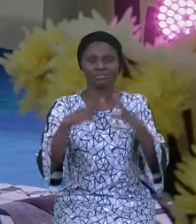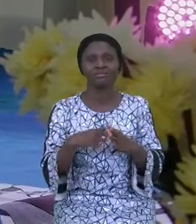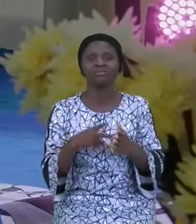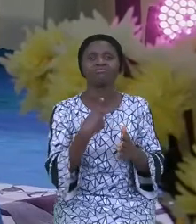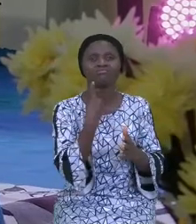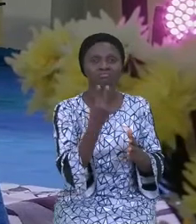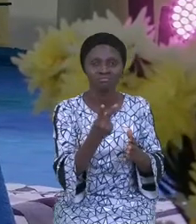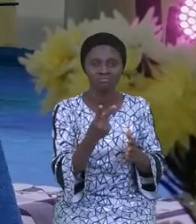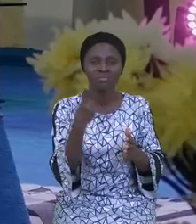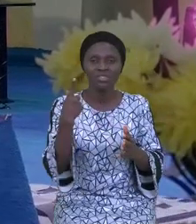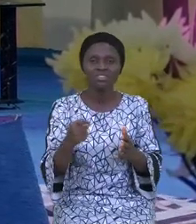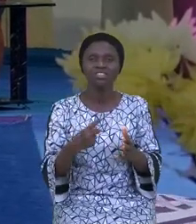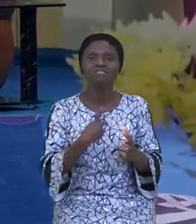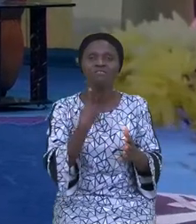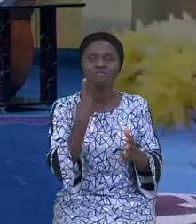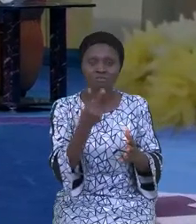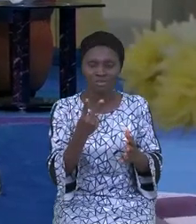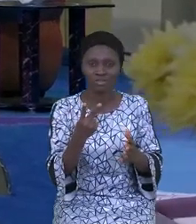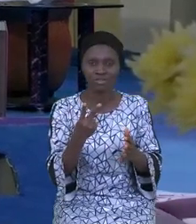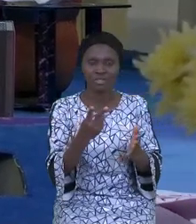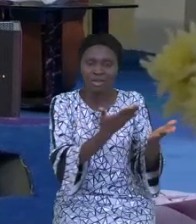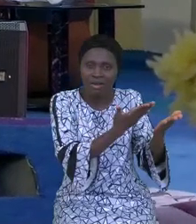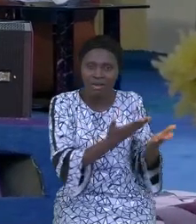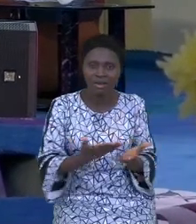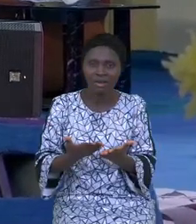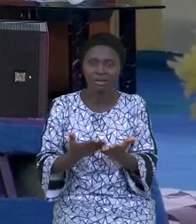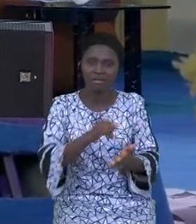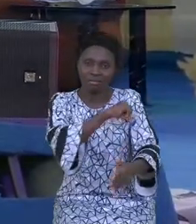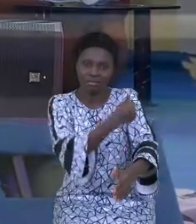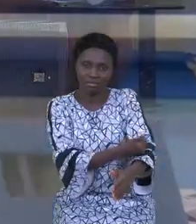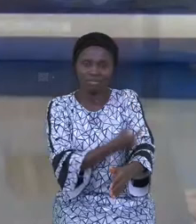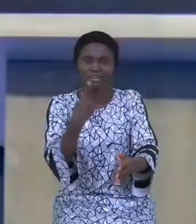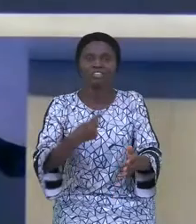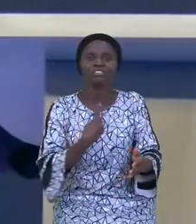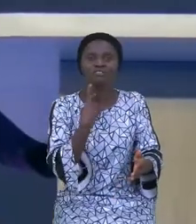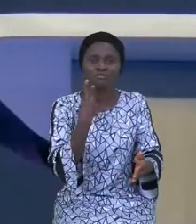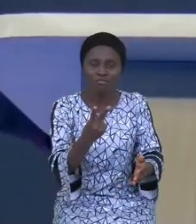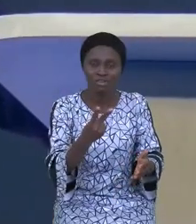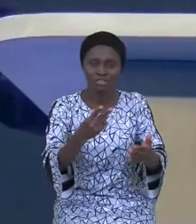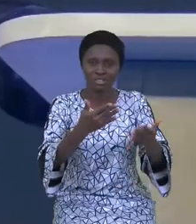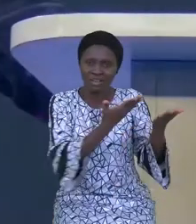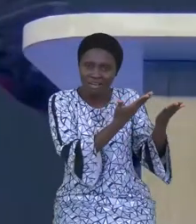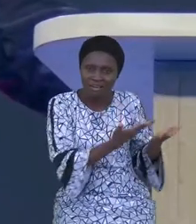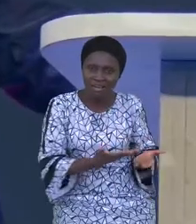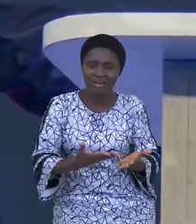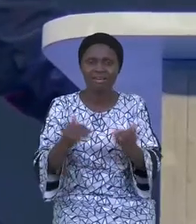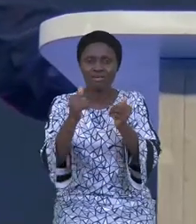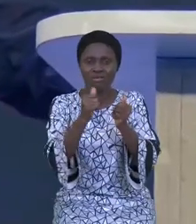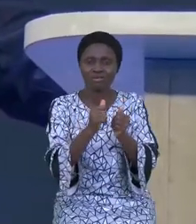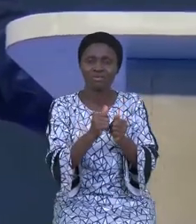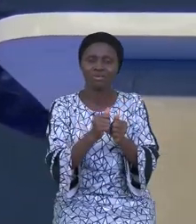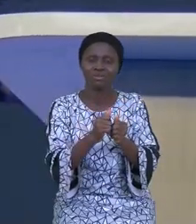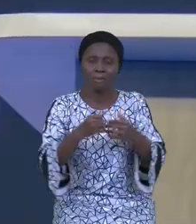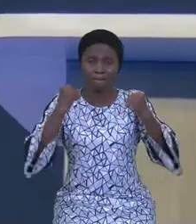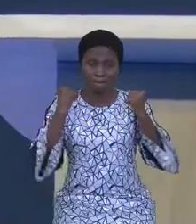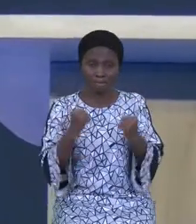the voice carries authority. The voice carries power. The voice carries your